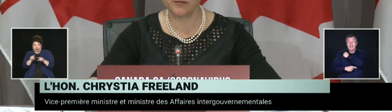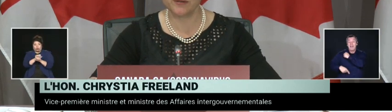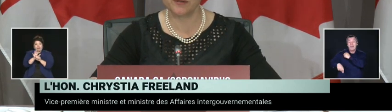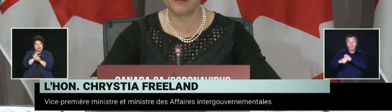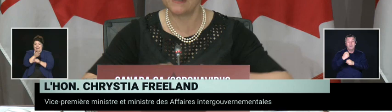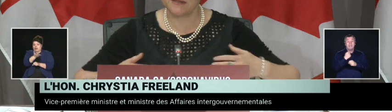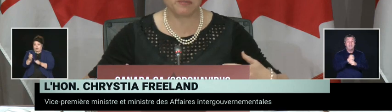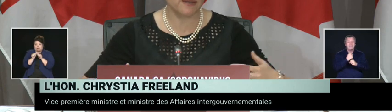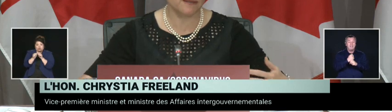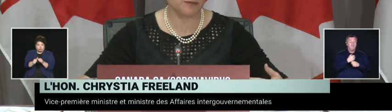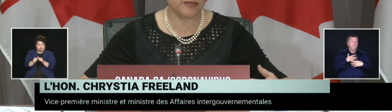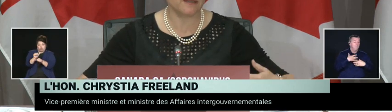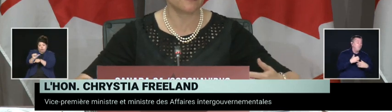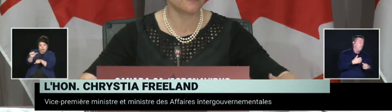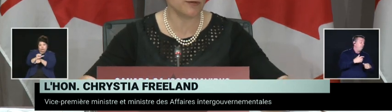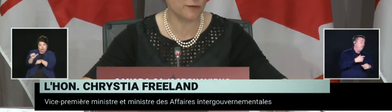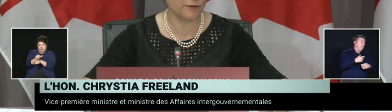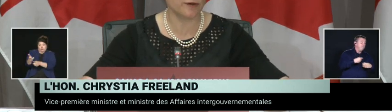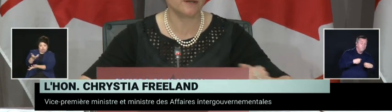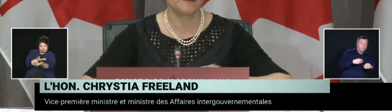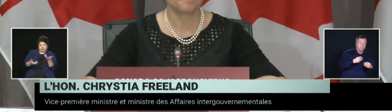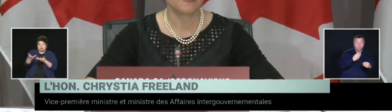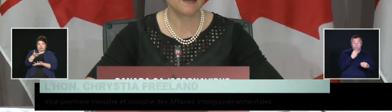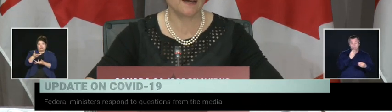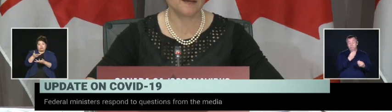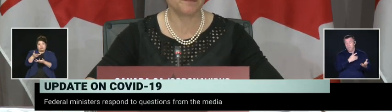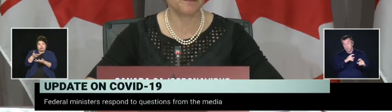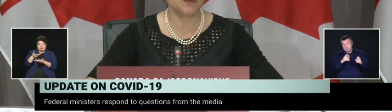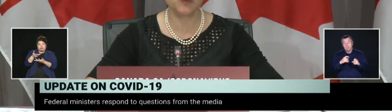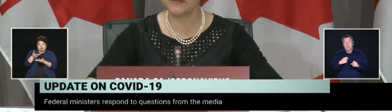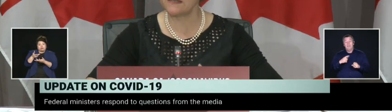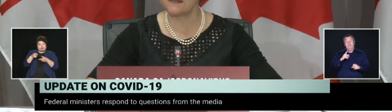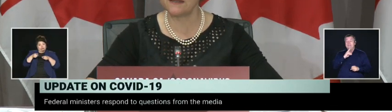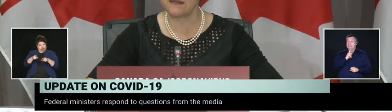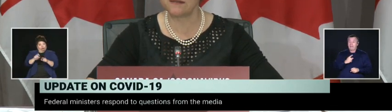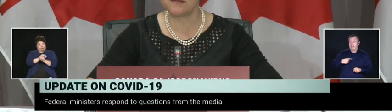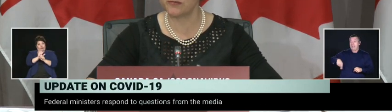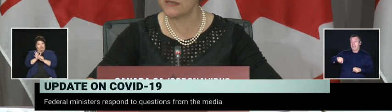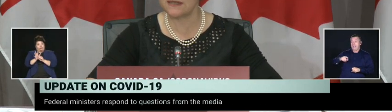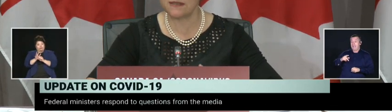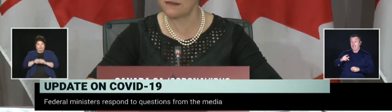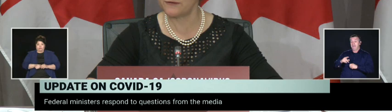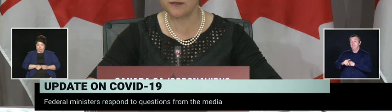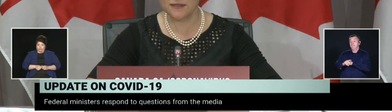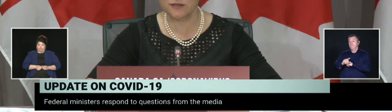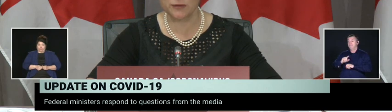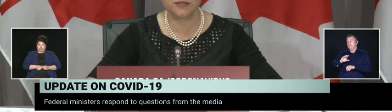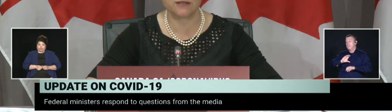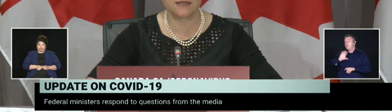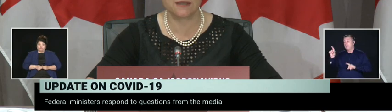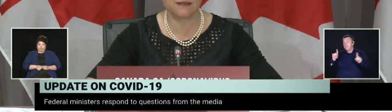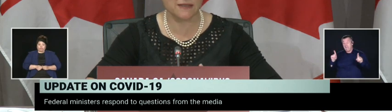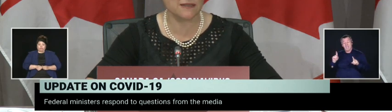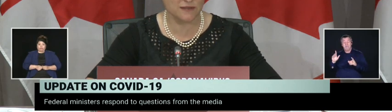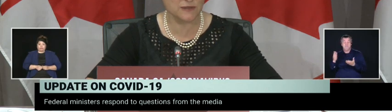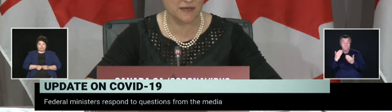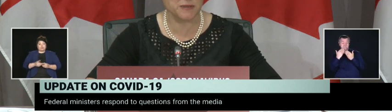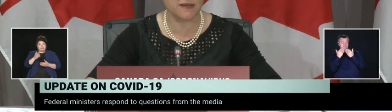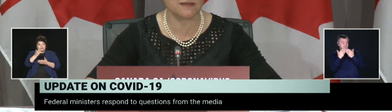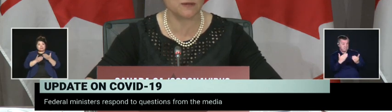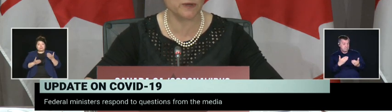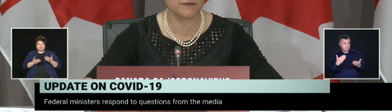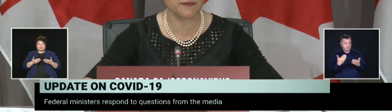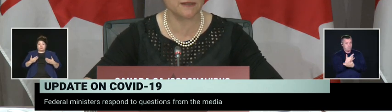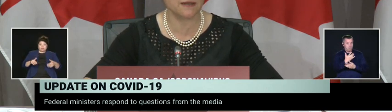get through this pandemic so far, working in risky and difficult situations. And I think, as you